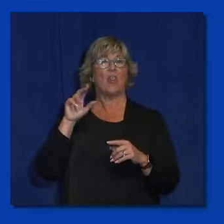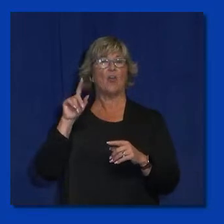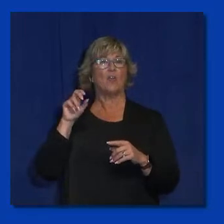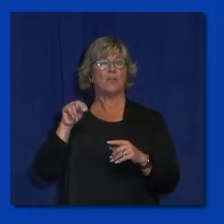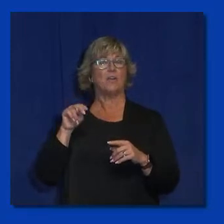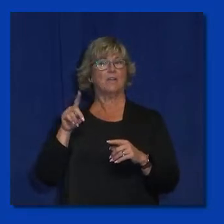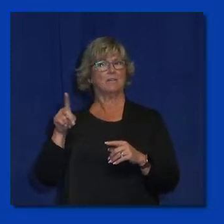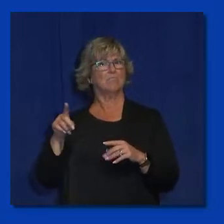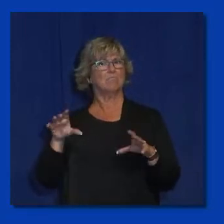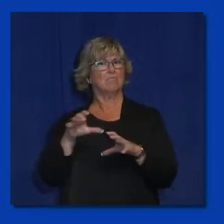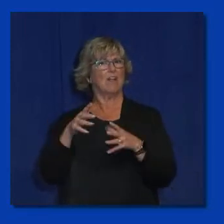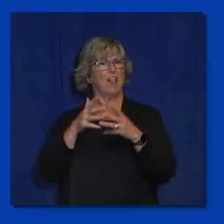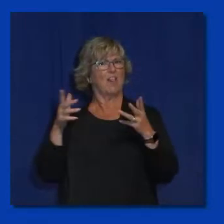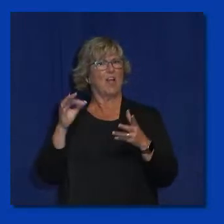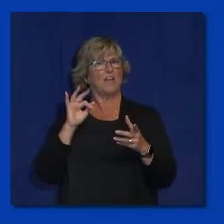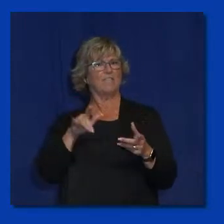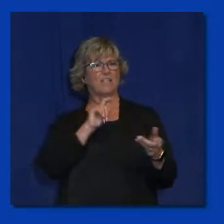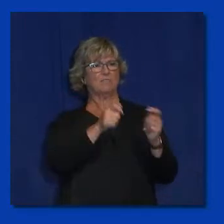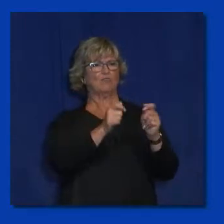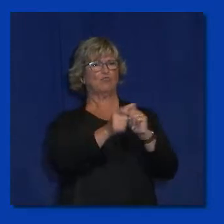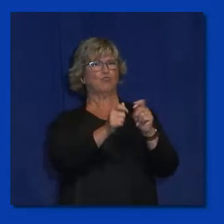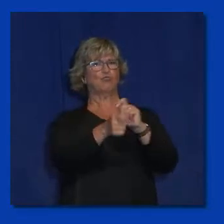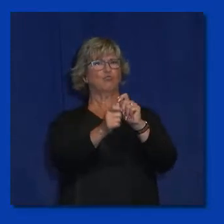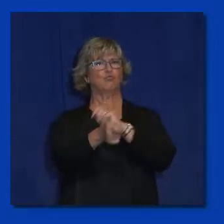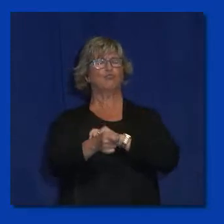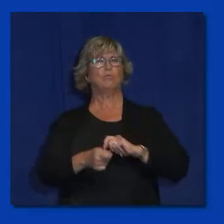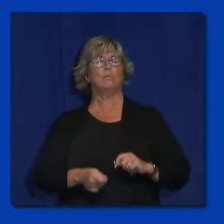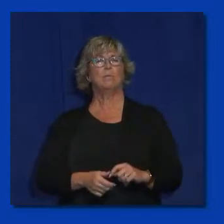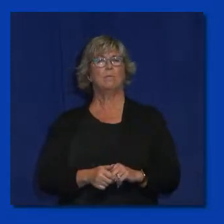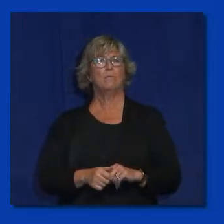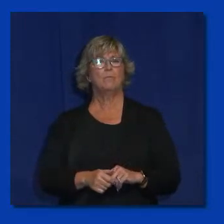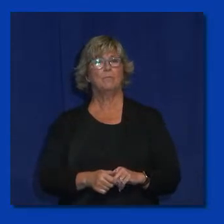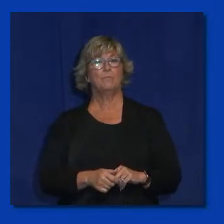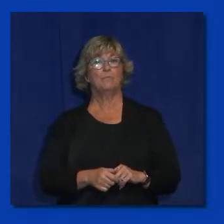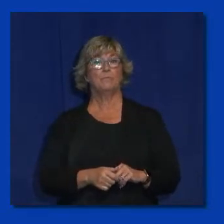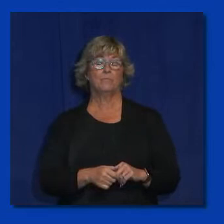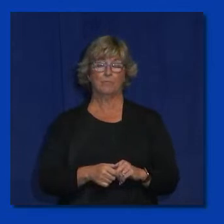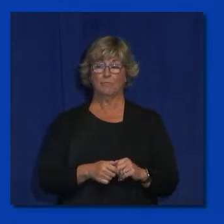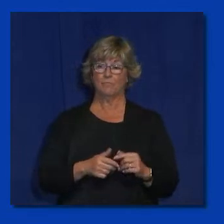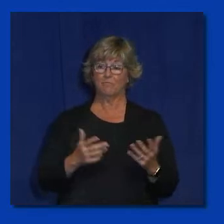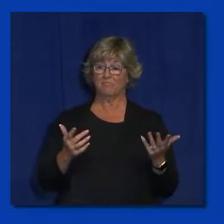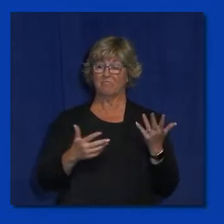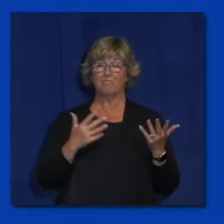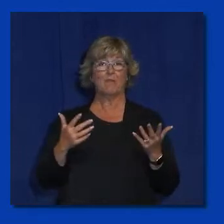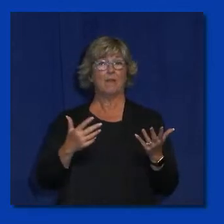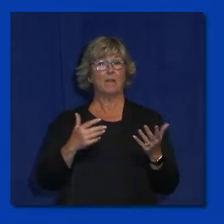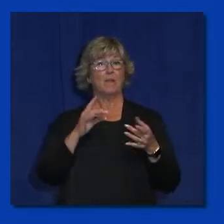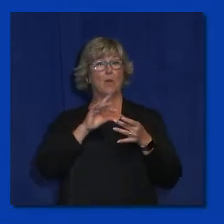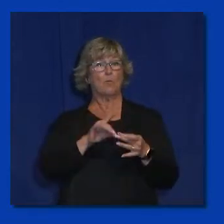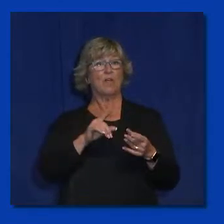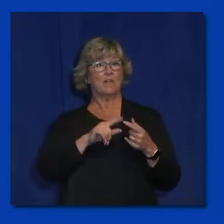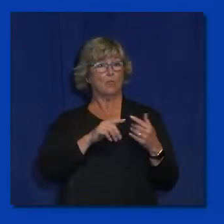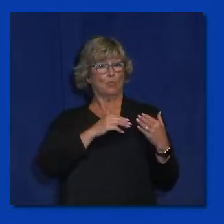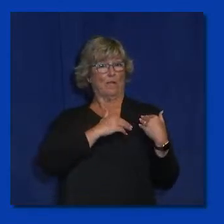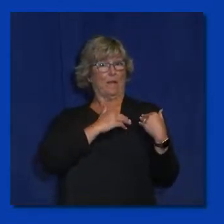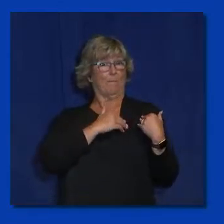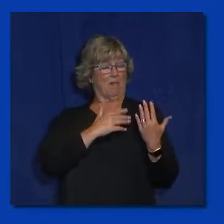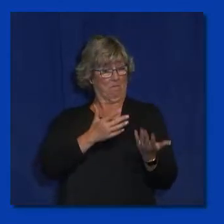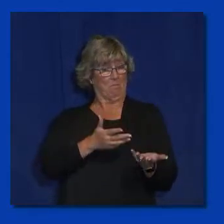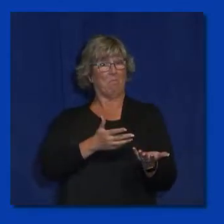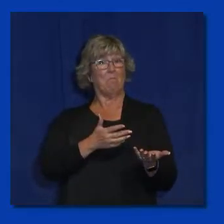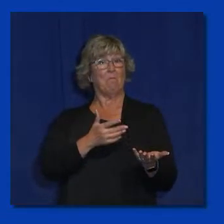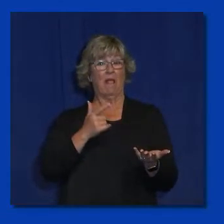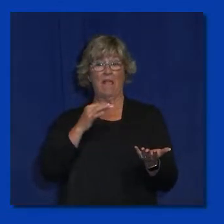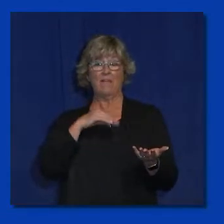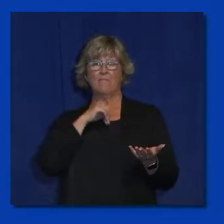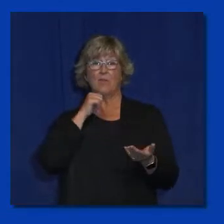housing accountability unit, and because, we're dialing things up as it relates to accountability. Because